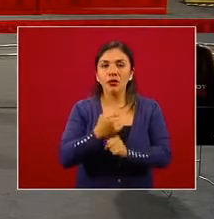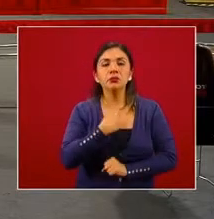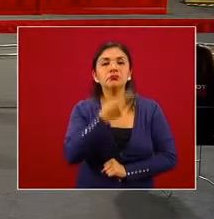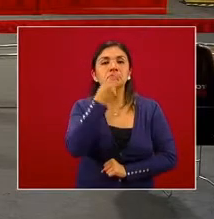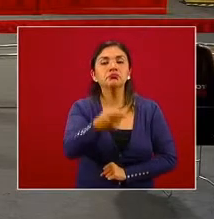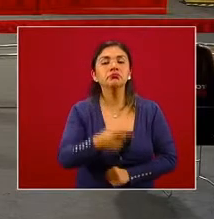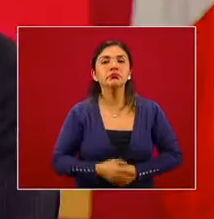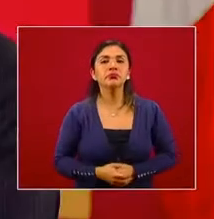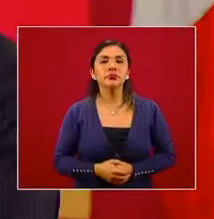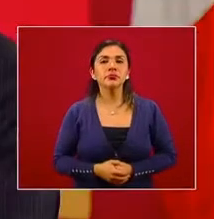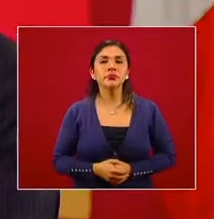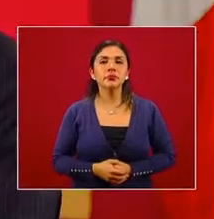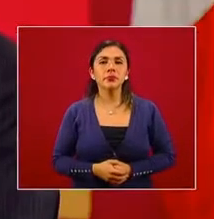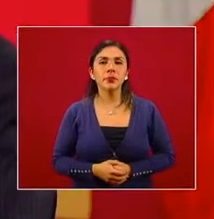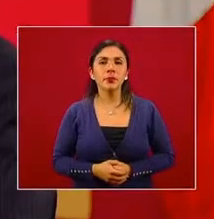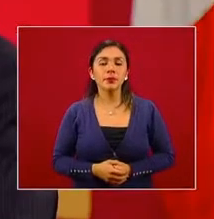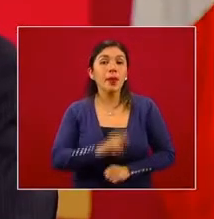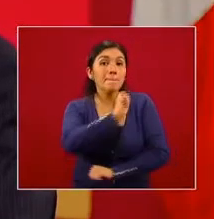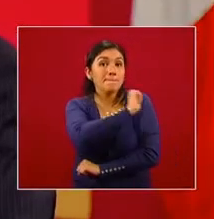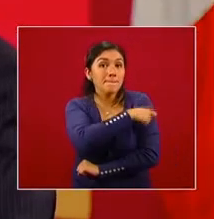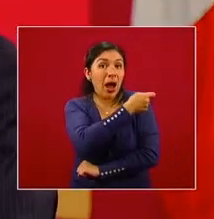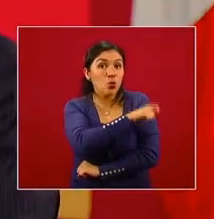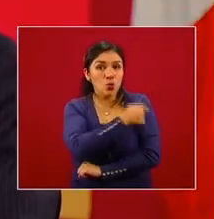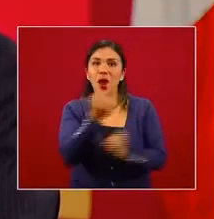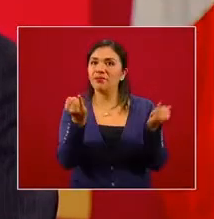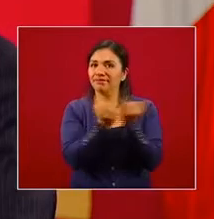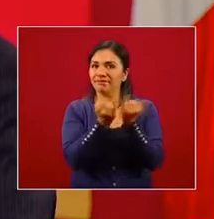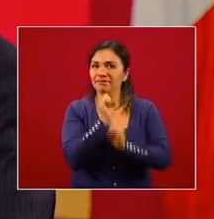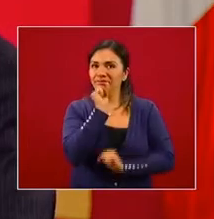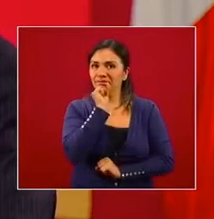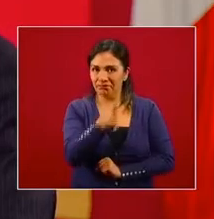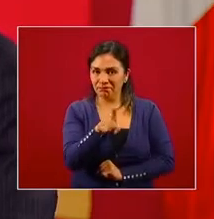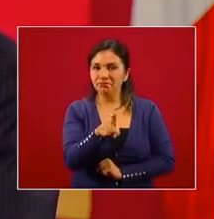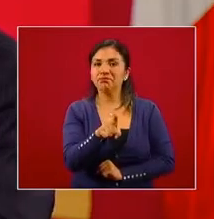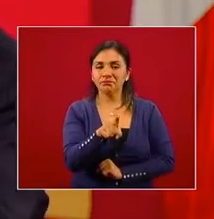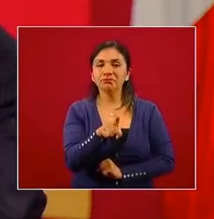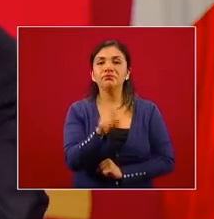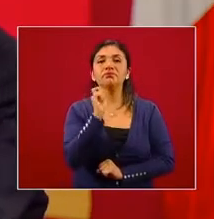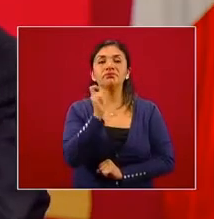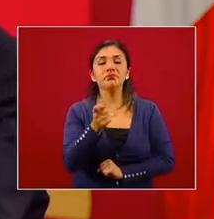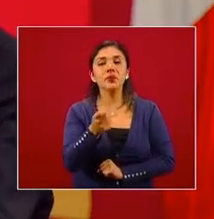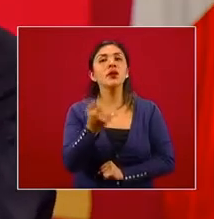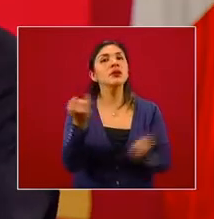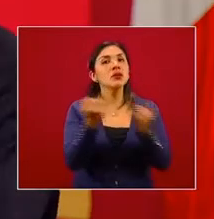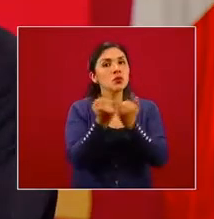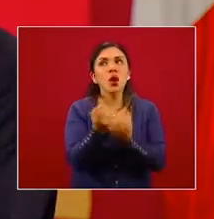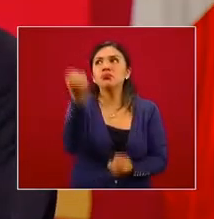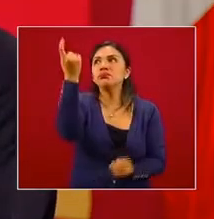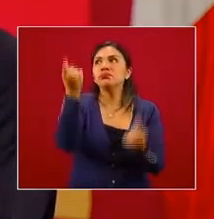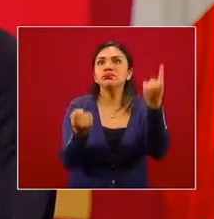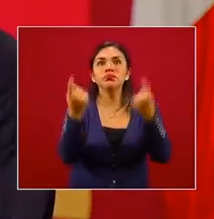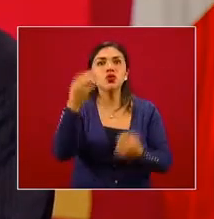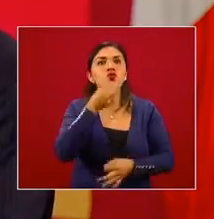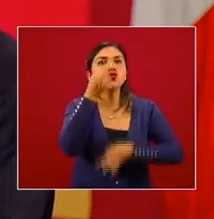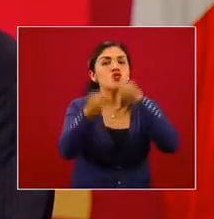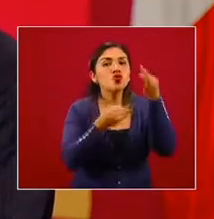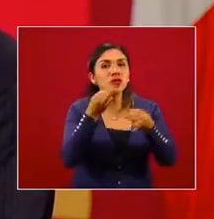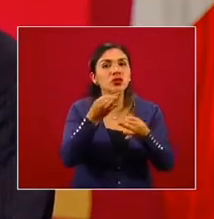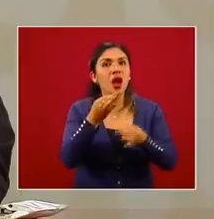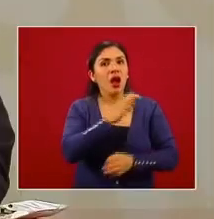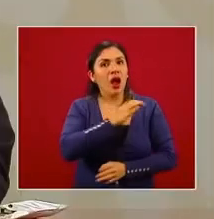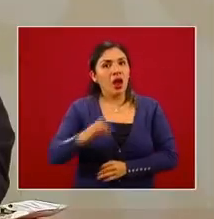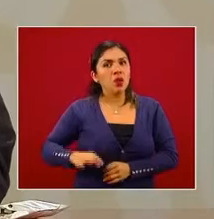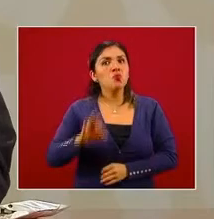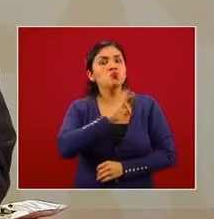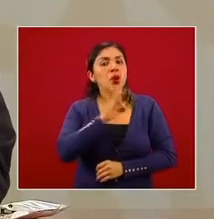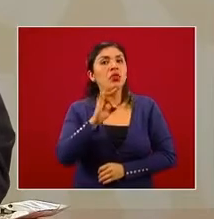on this? Let me take advantage of this moment to tell you that I want to update you on what's going on with vaccinations. We